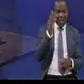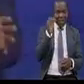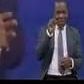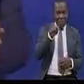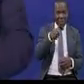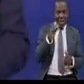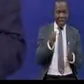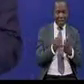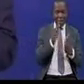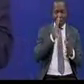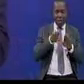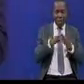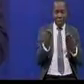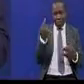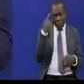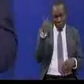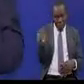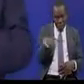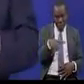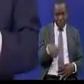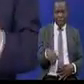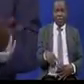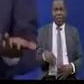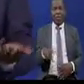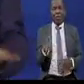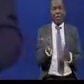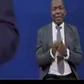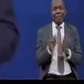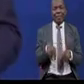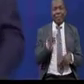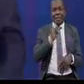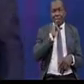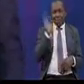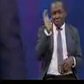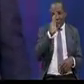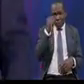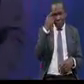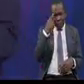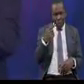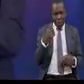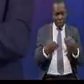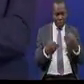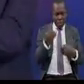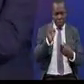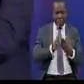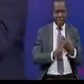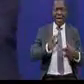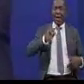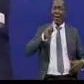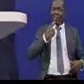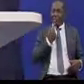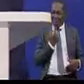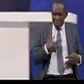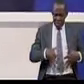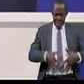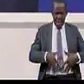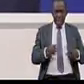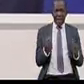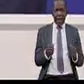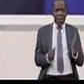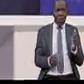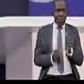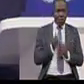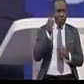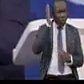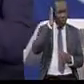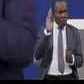and fiery indignation, which shall devour the adversaries. Now, it's reserved for the